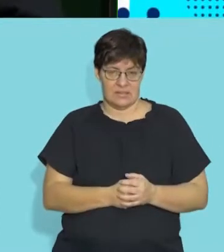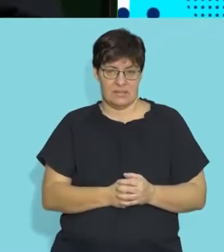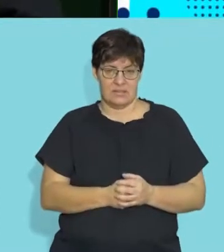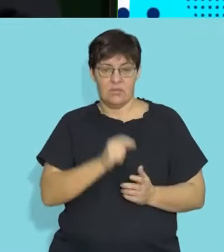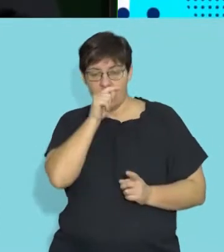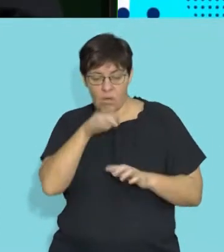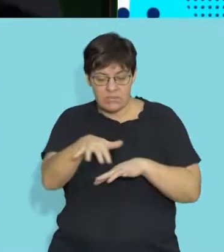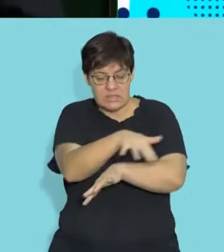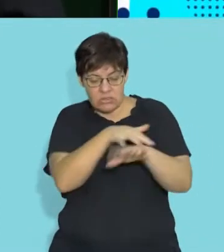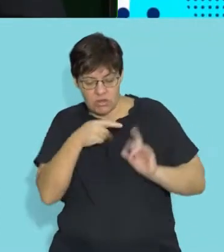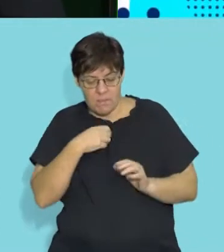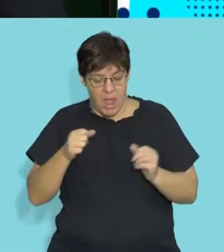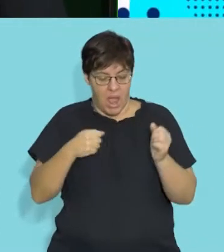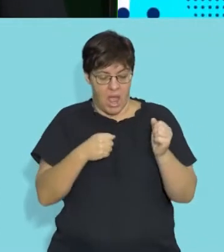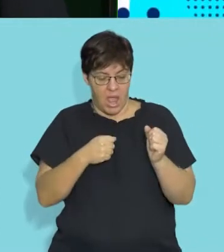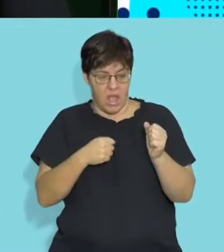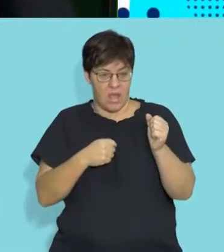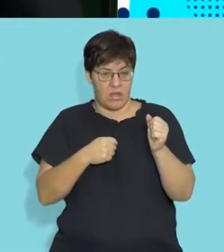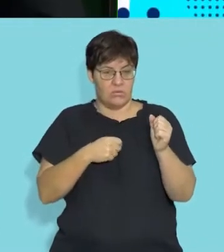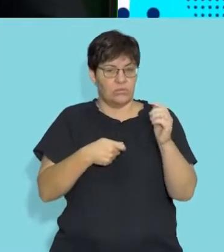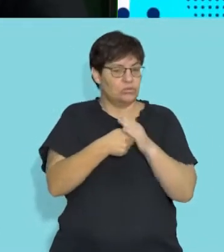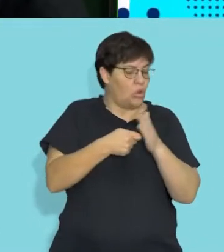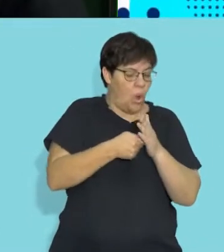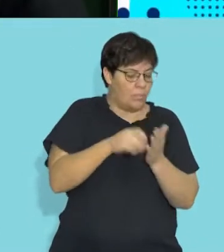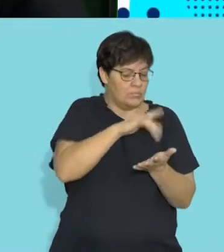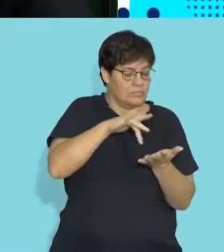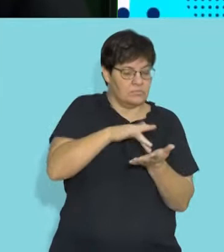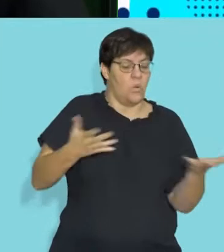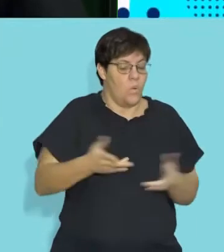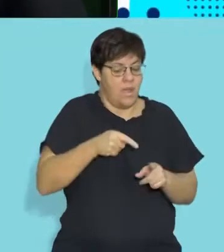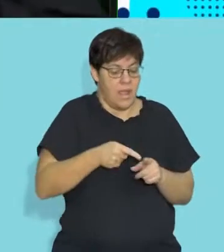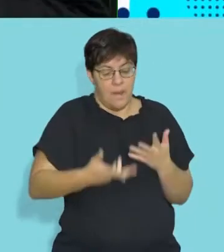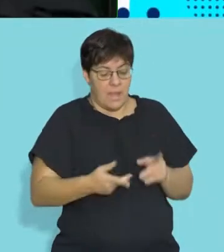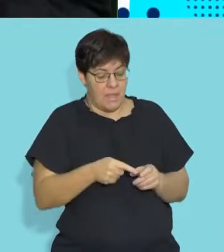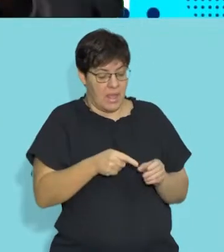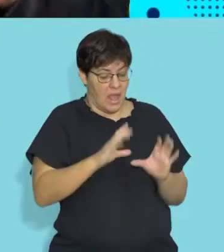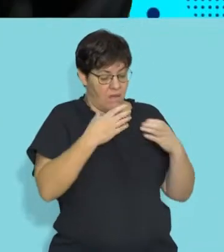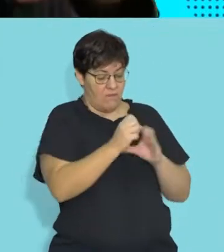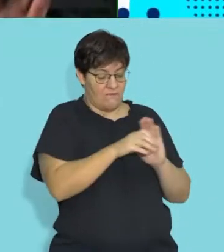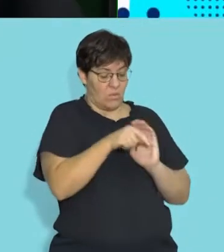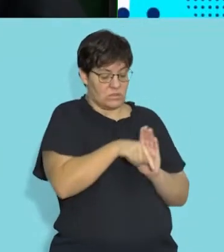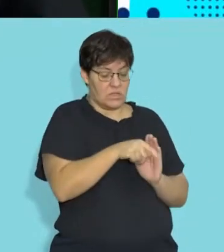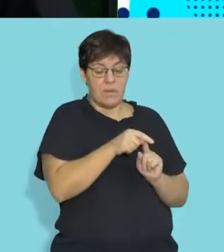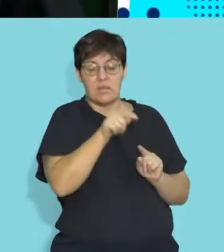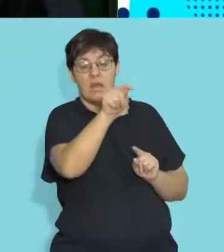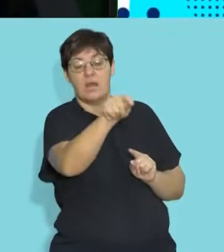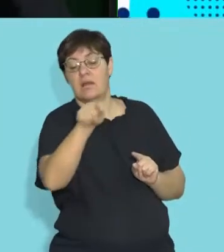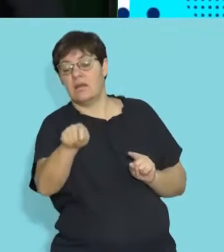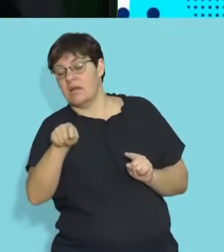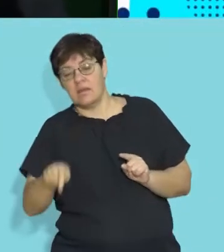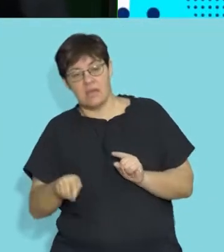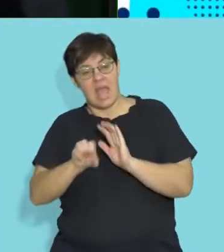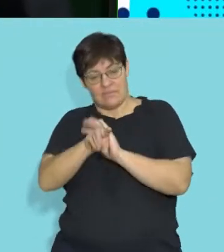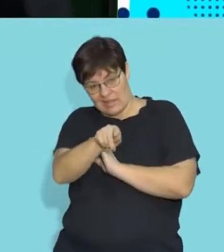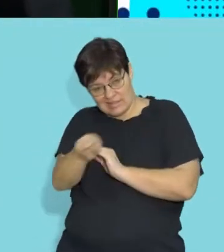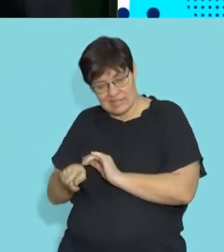you are situated and then ask yourself, is it possible for me to extend into another market in order to